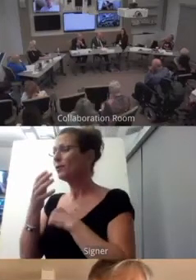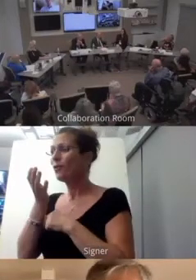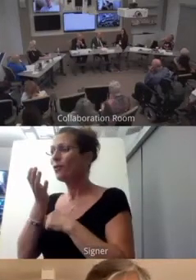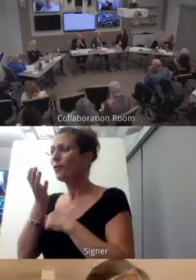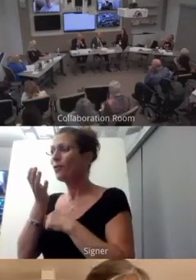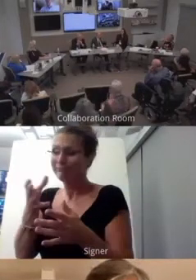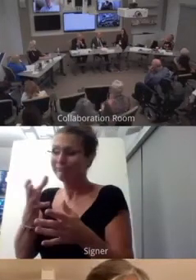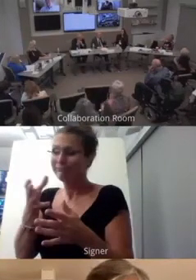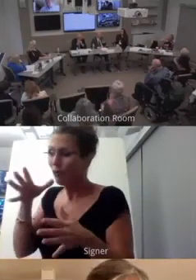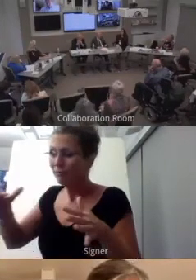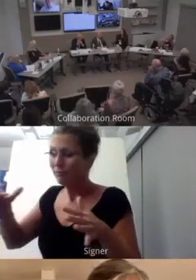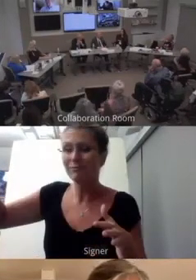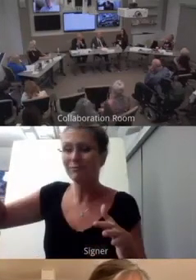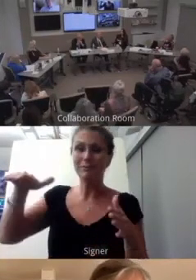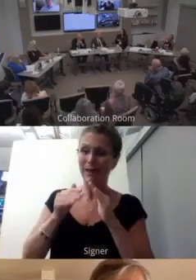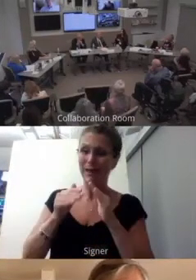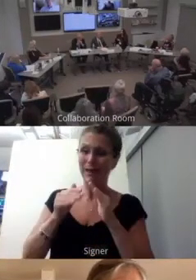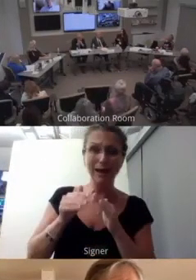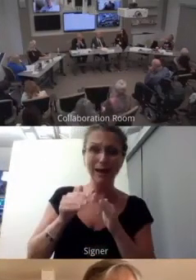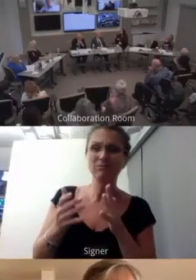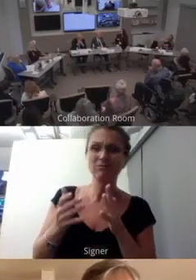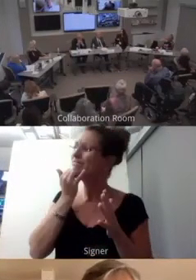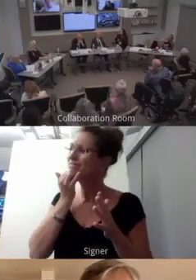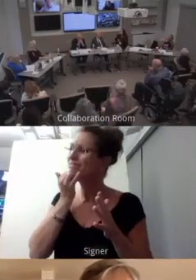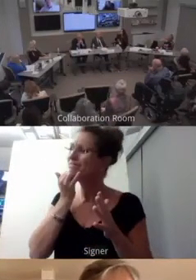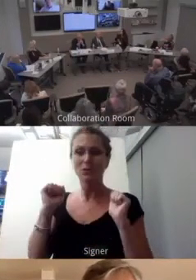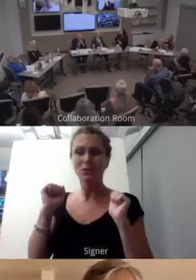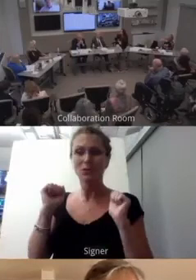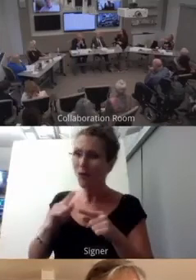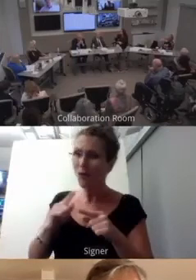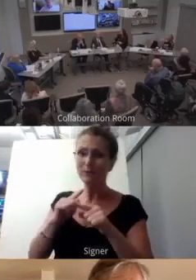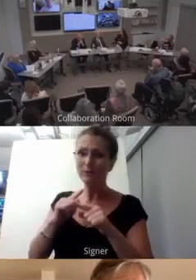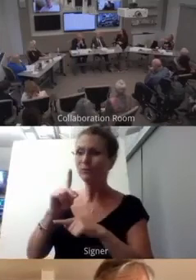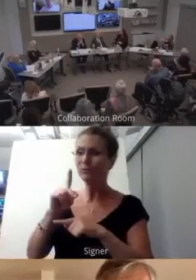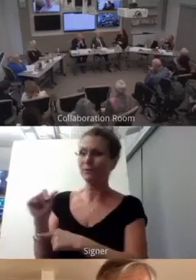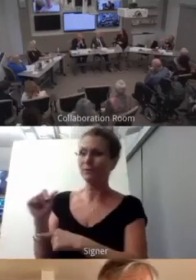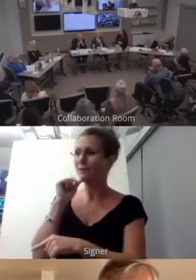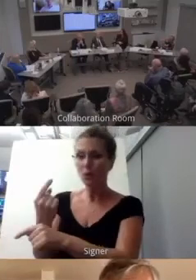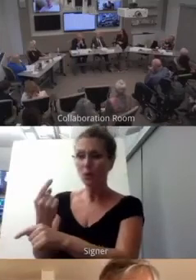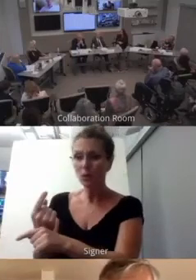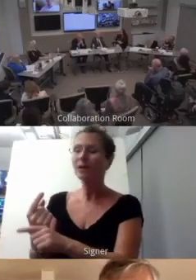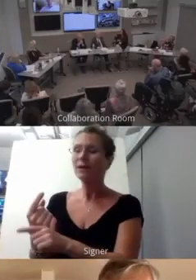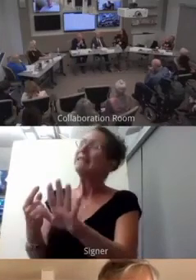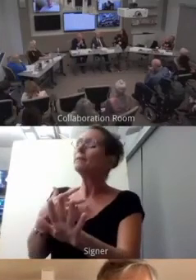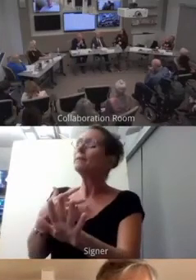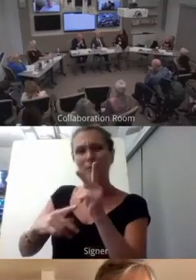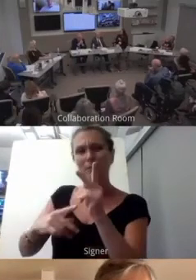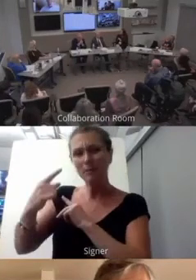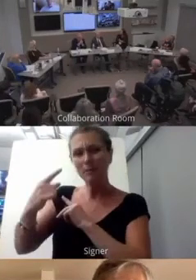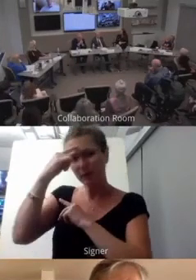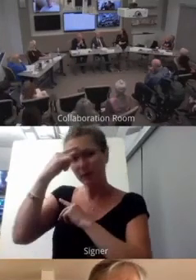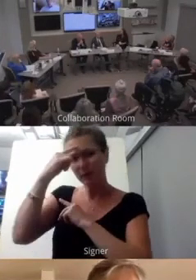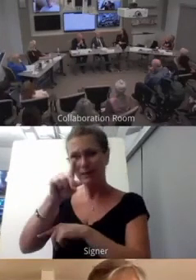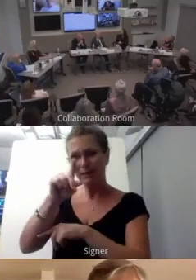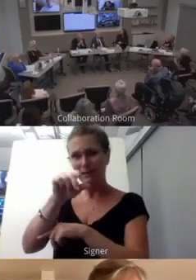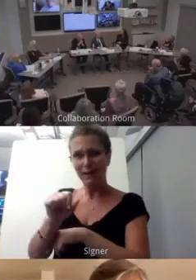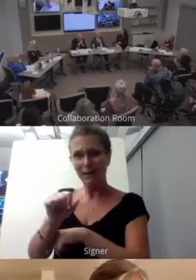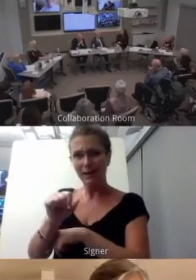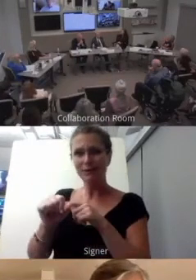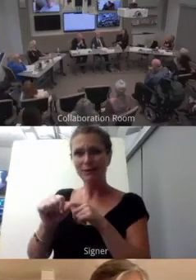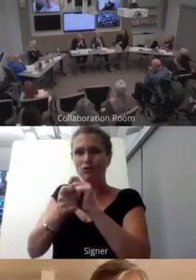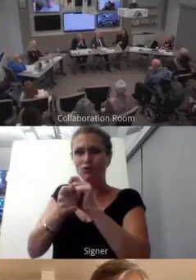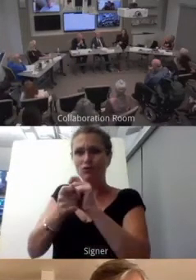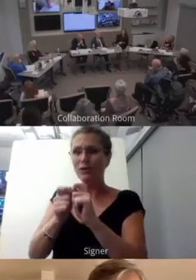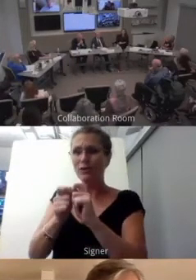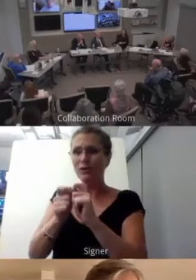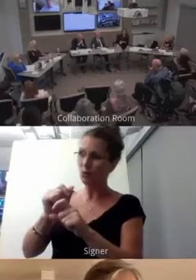of disabilities, not just, people tended to think of the ADA as something that changed the physical environment. It was much broader than that. We're